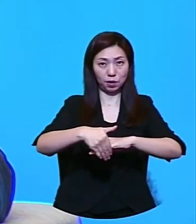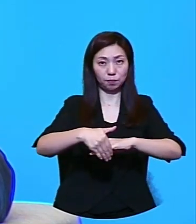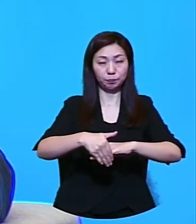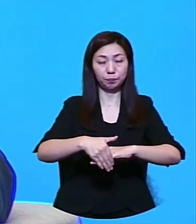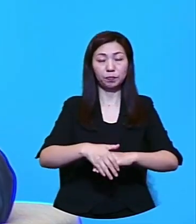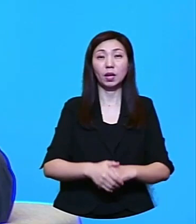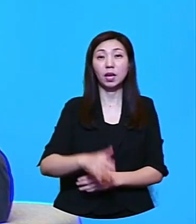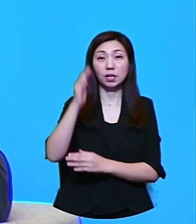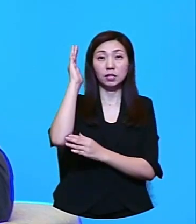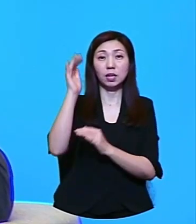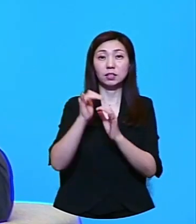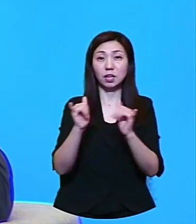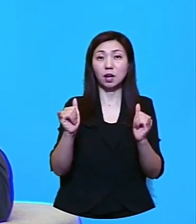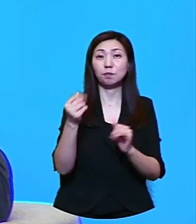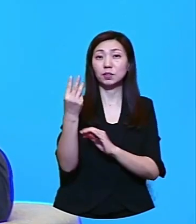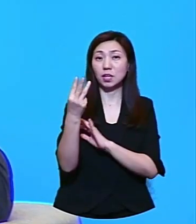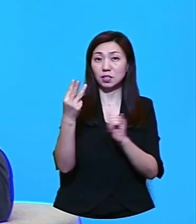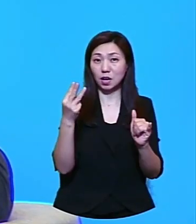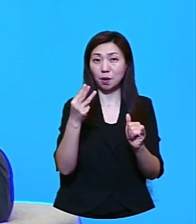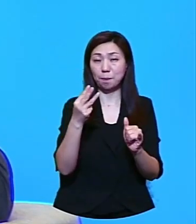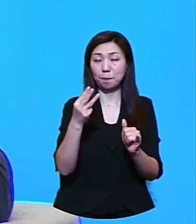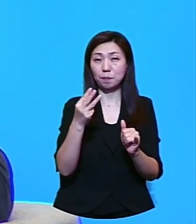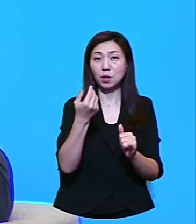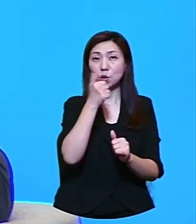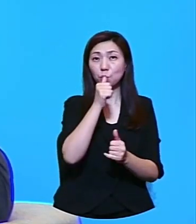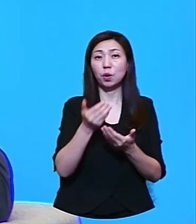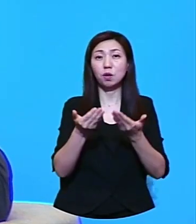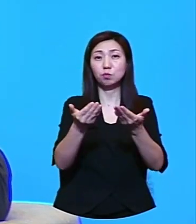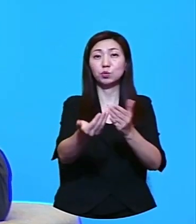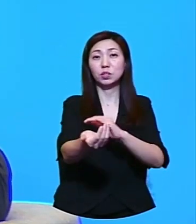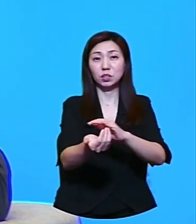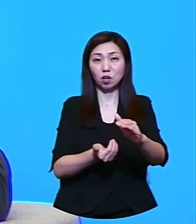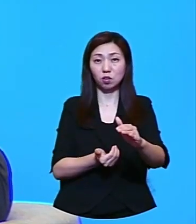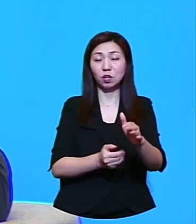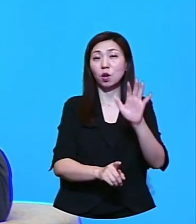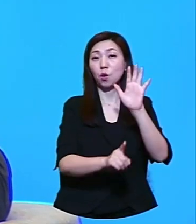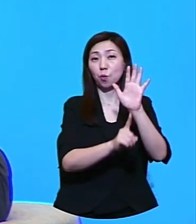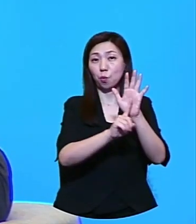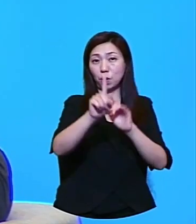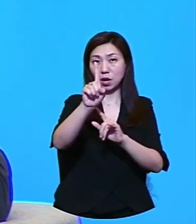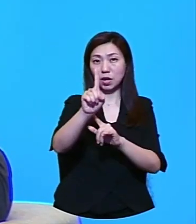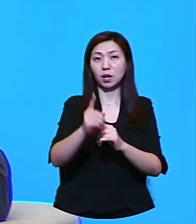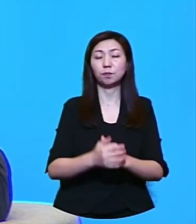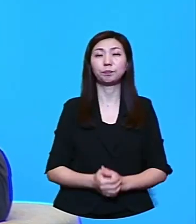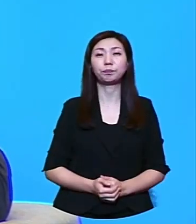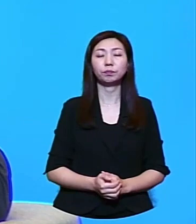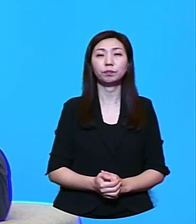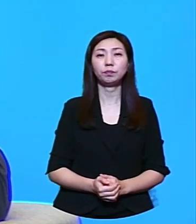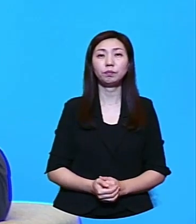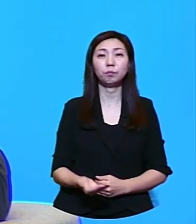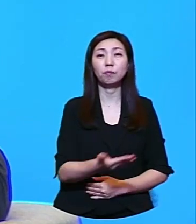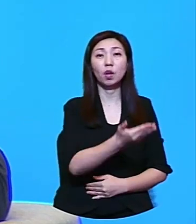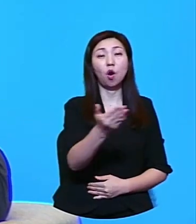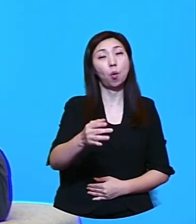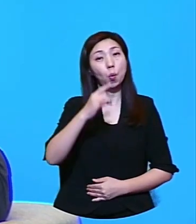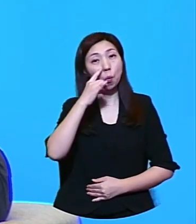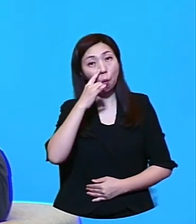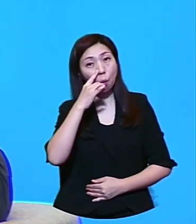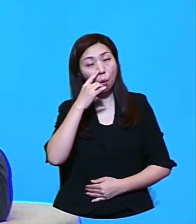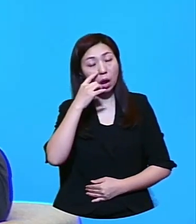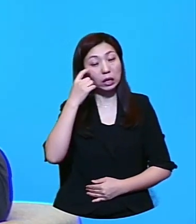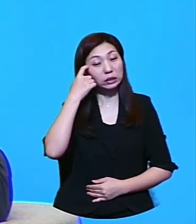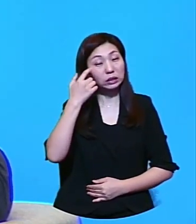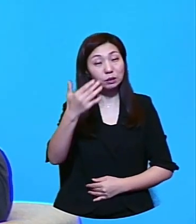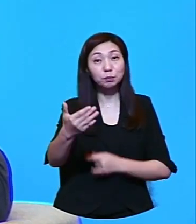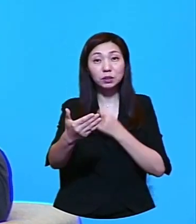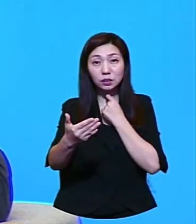For audience, when you put your questions, to the system, please brief